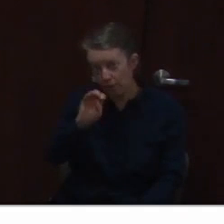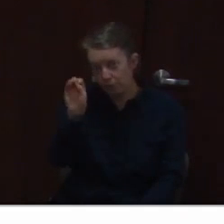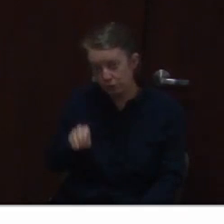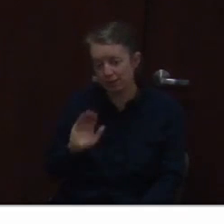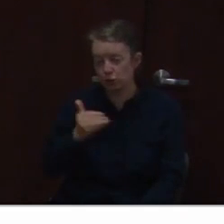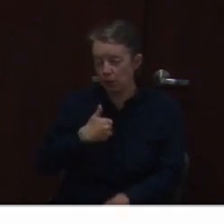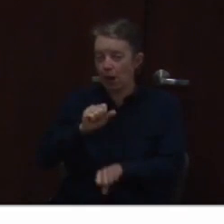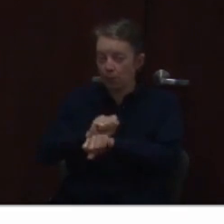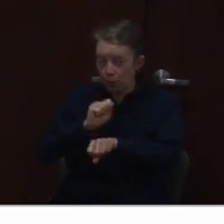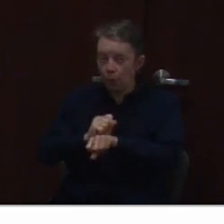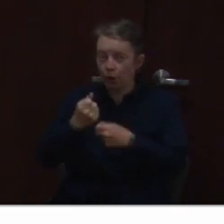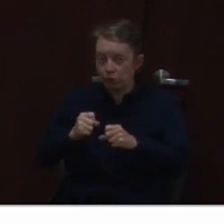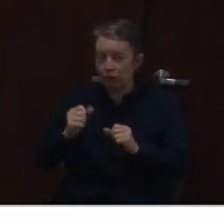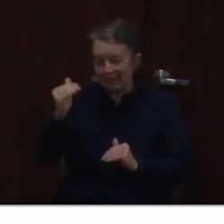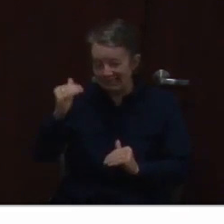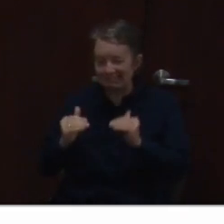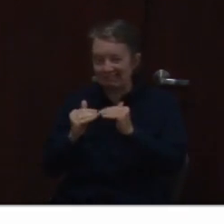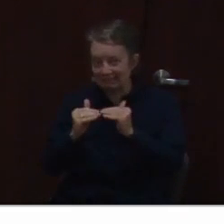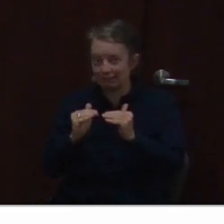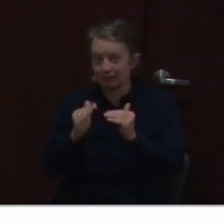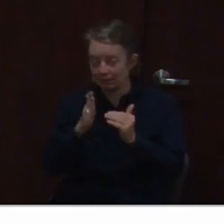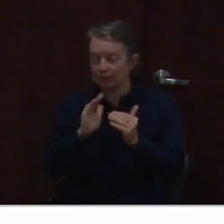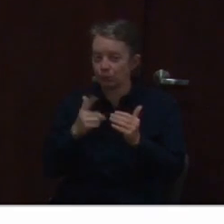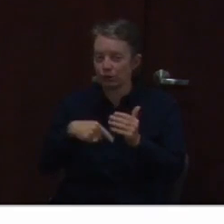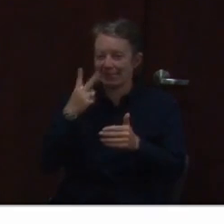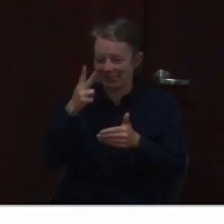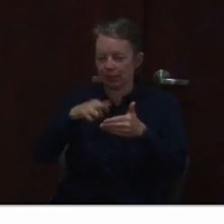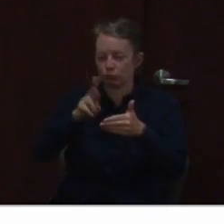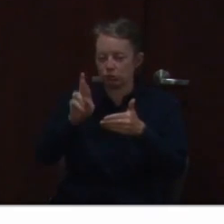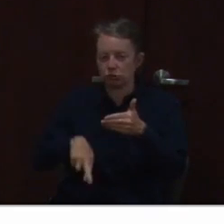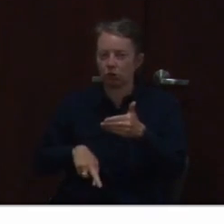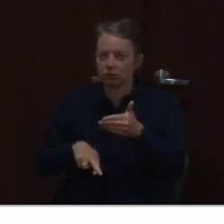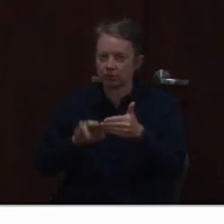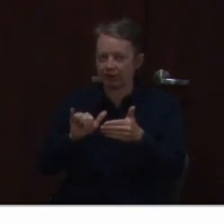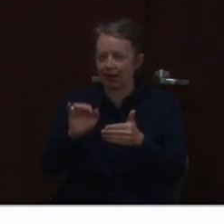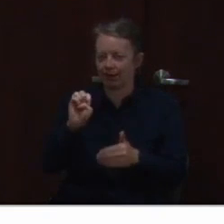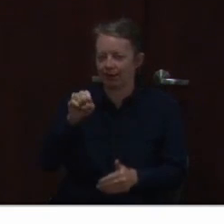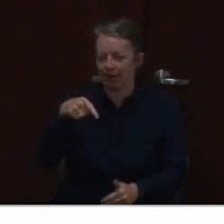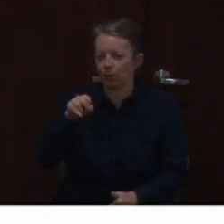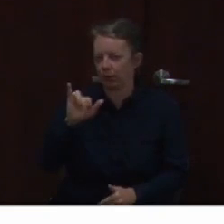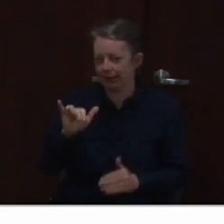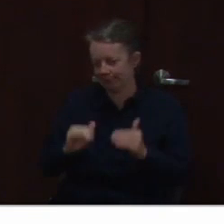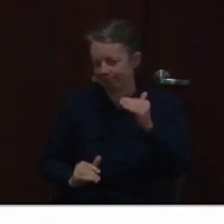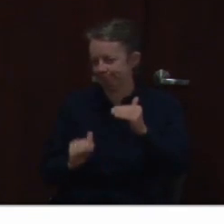efforts we're seeing the dividends of that equity work.